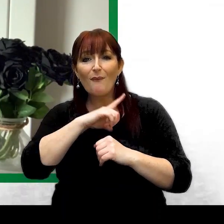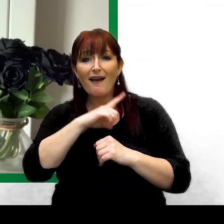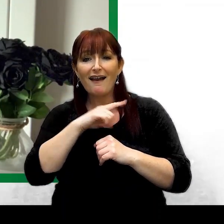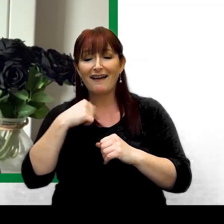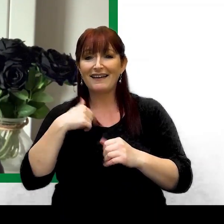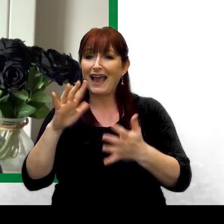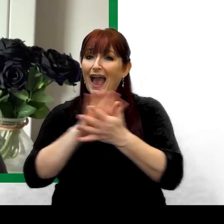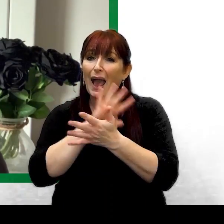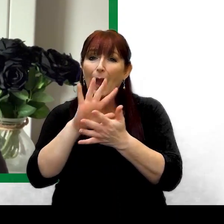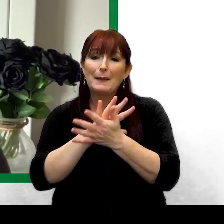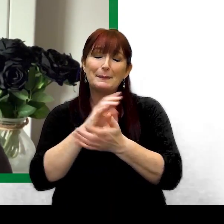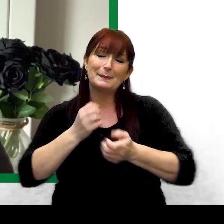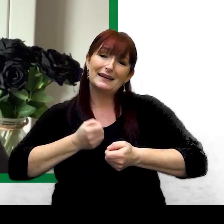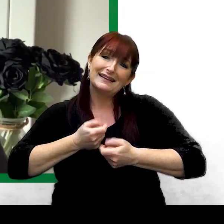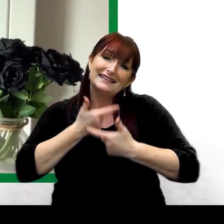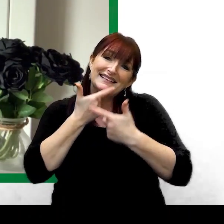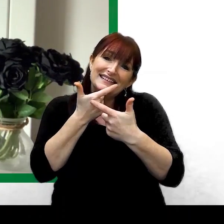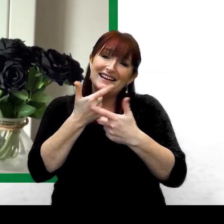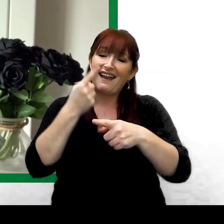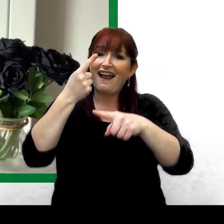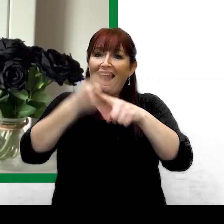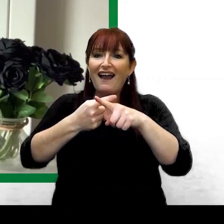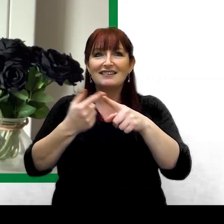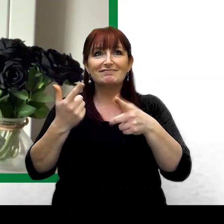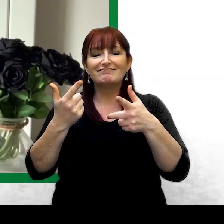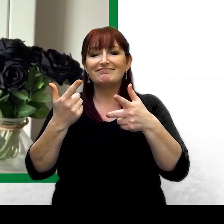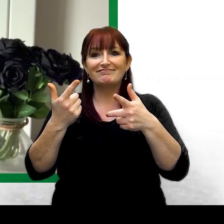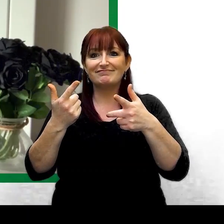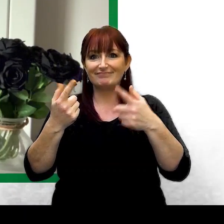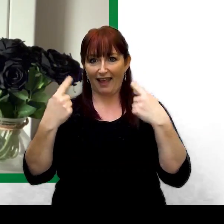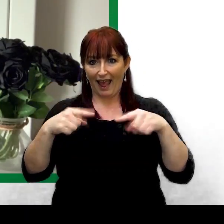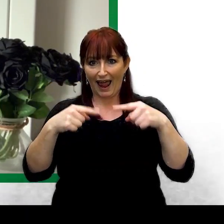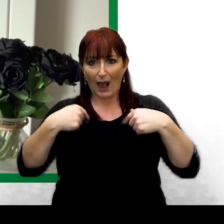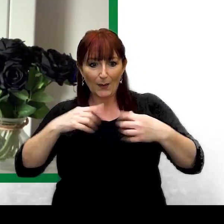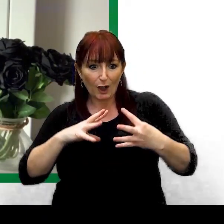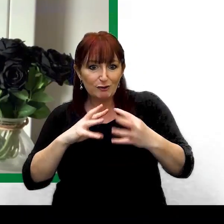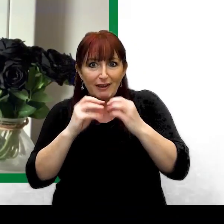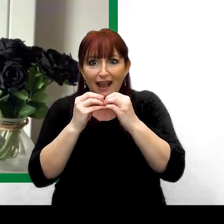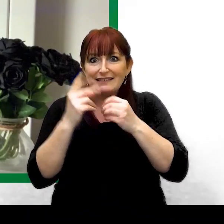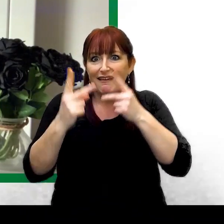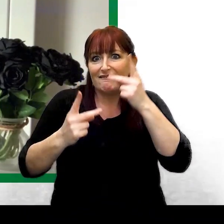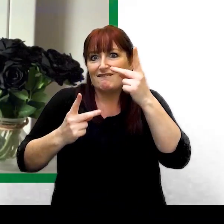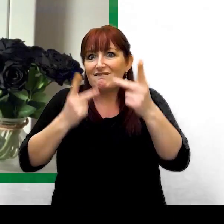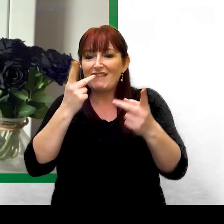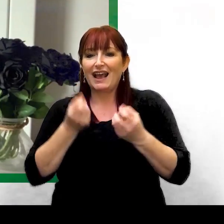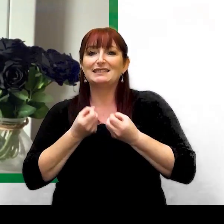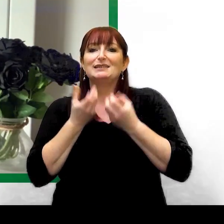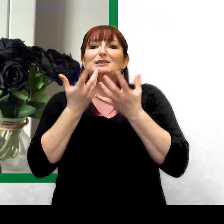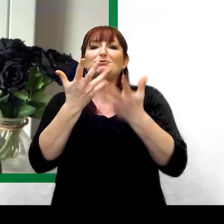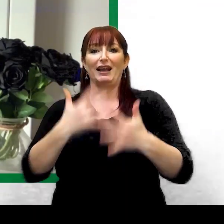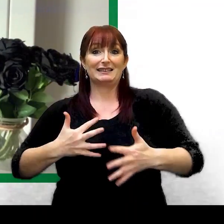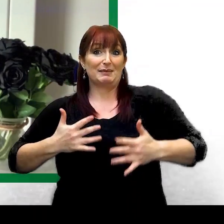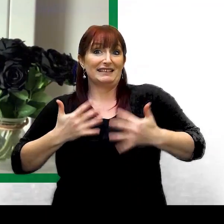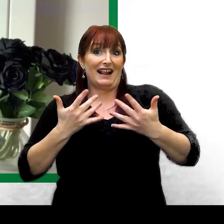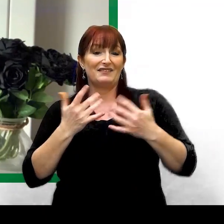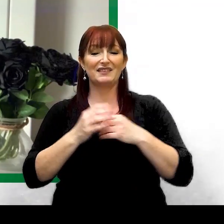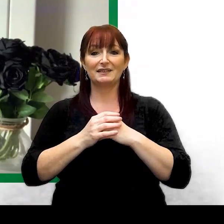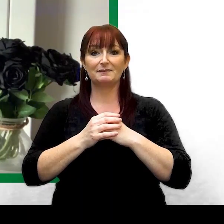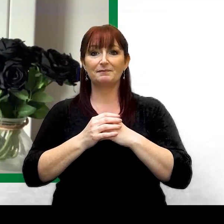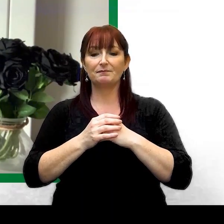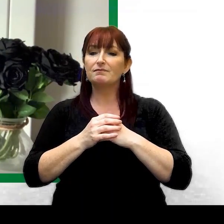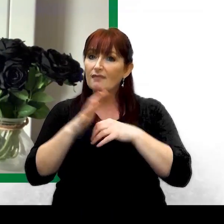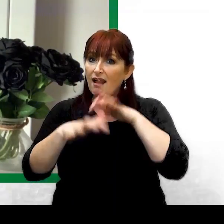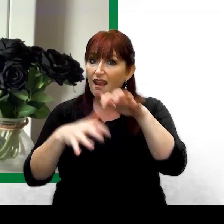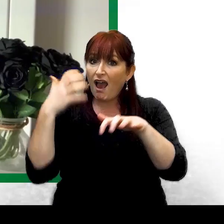extremely happy and allows me to be super creative and just express myself. At The Lion King,